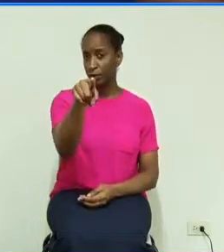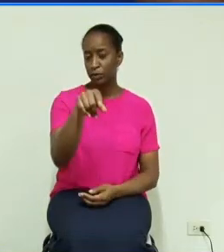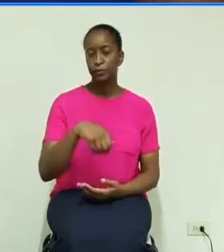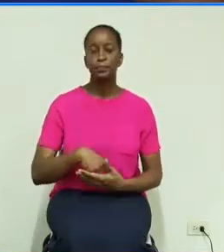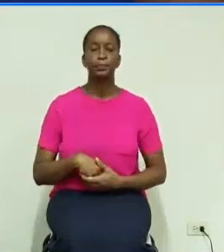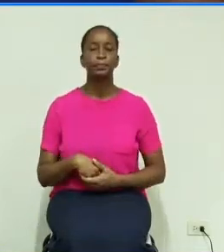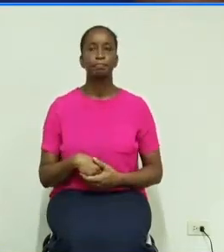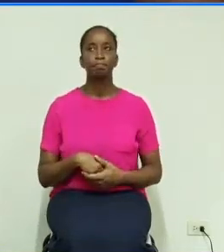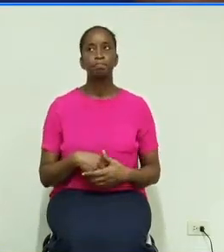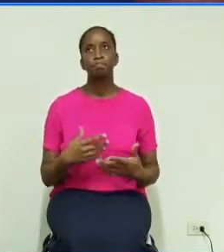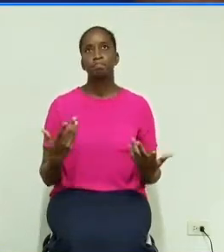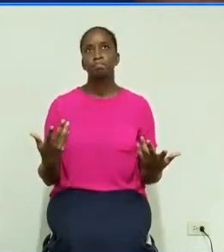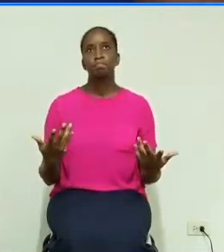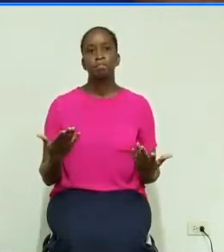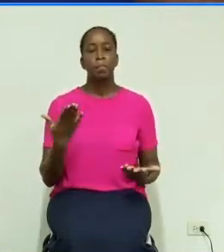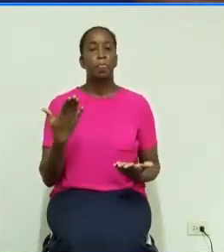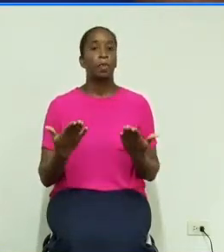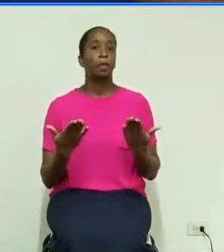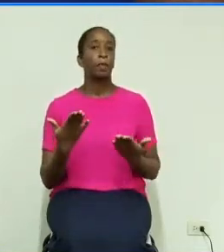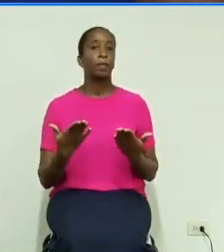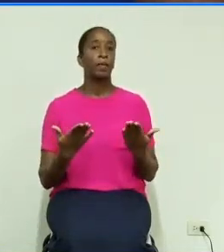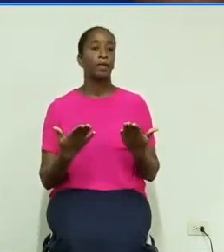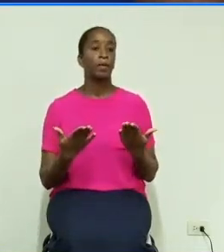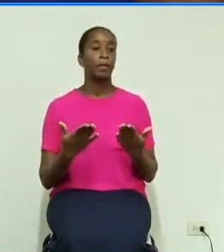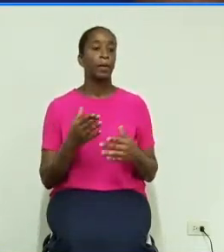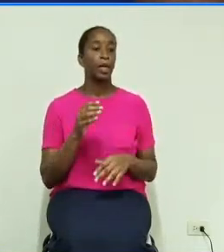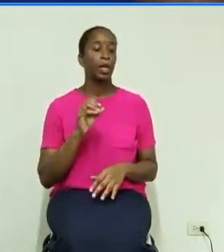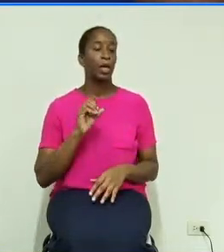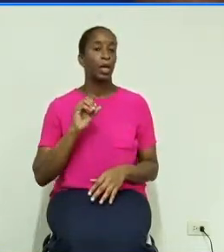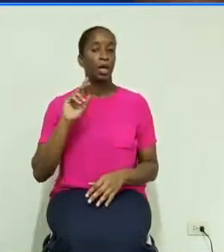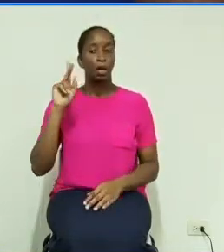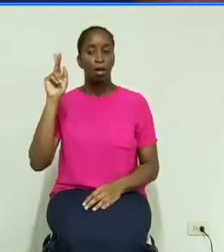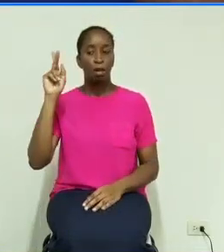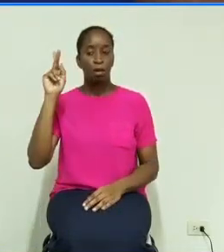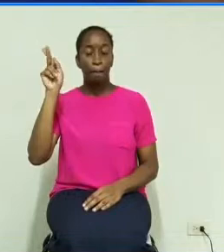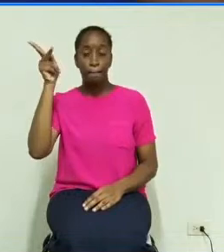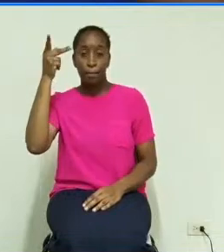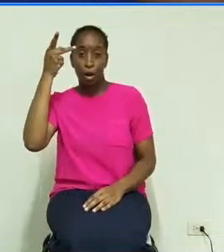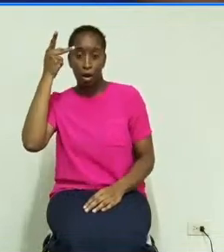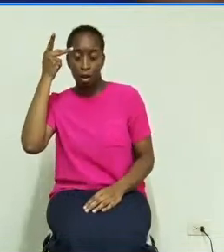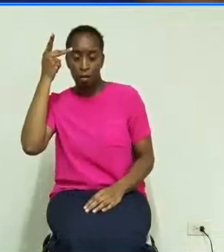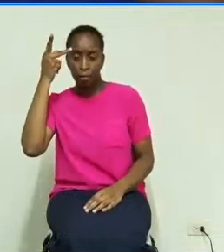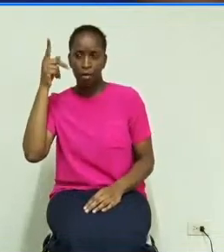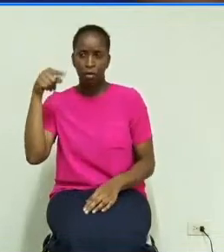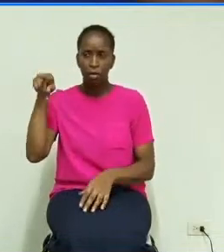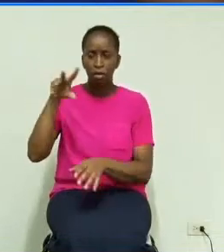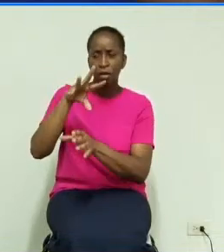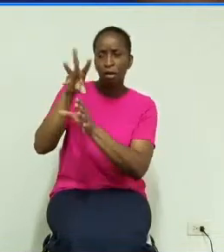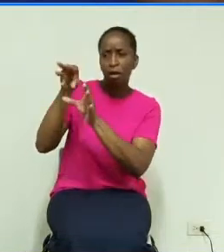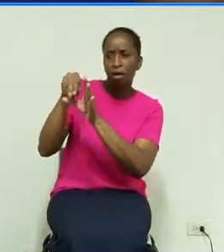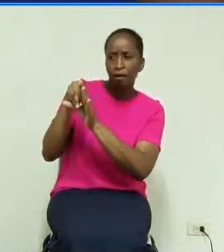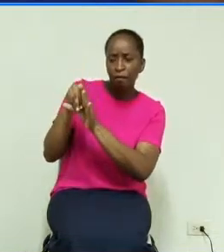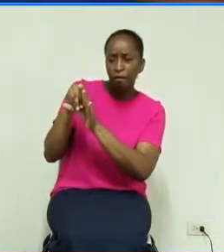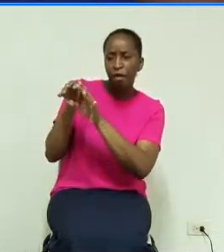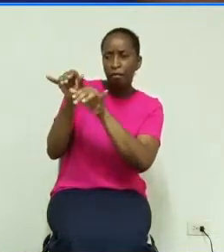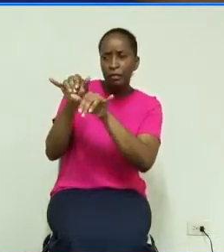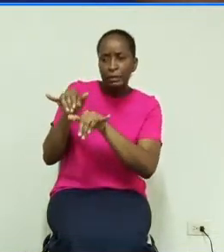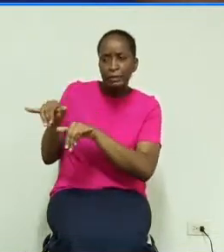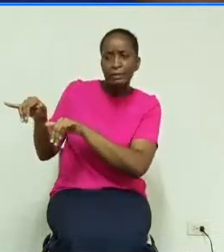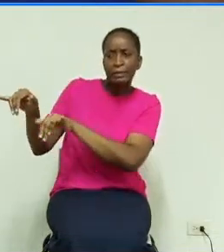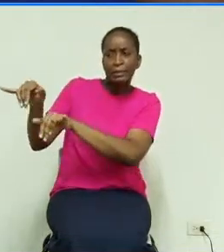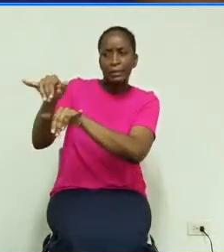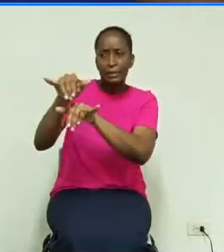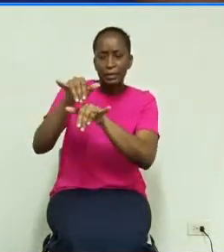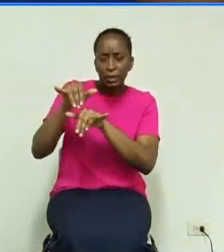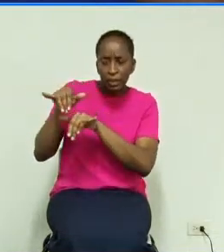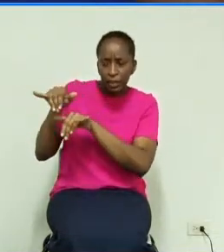society? The lower house does an excellent job. And some say we can only elect who come forward. I have my own views on that, but